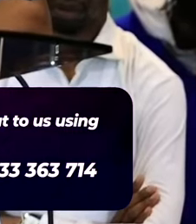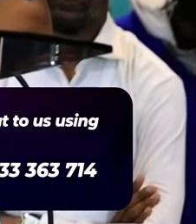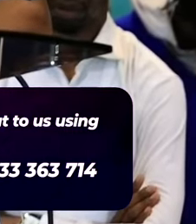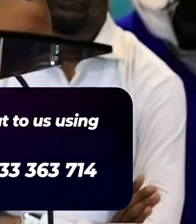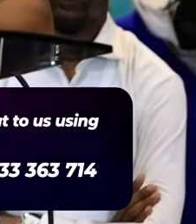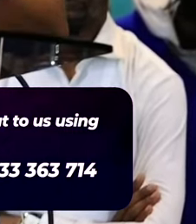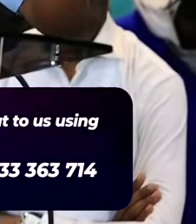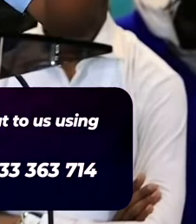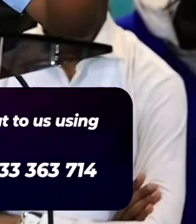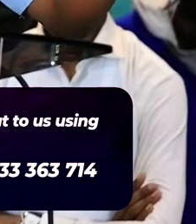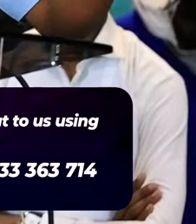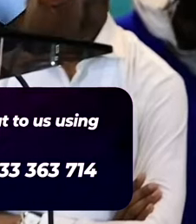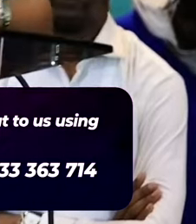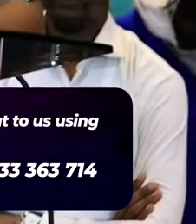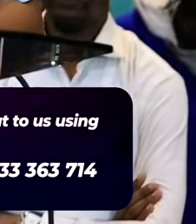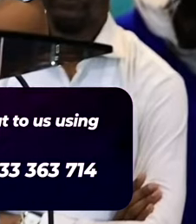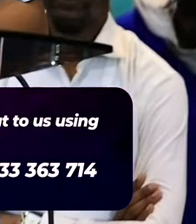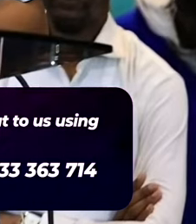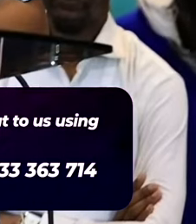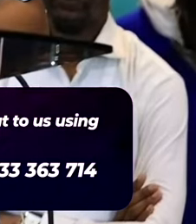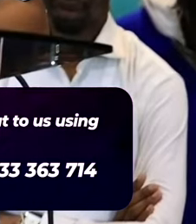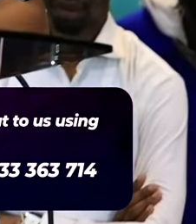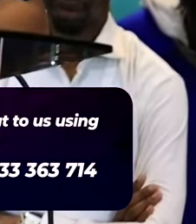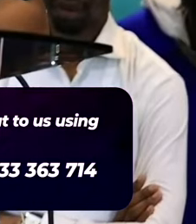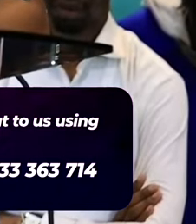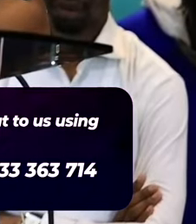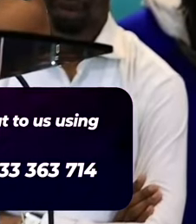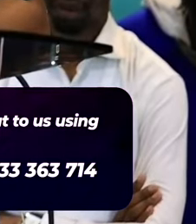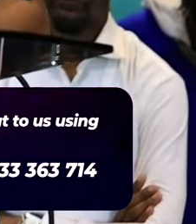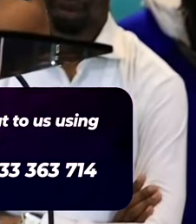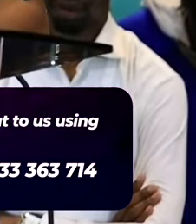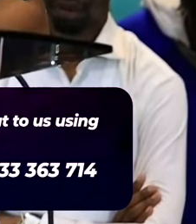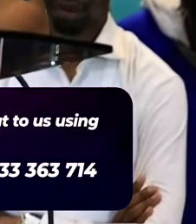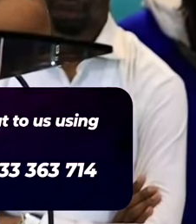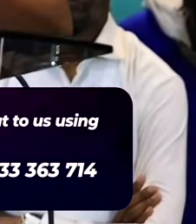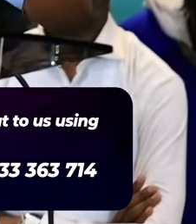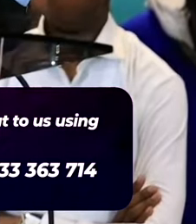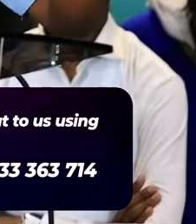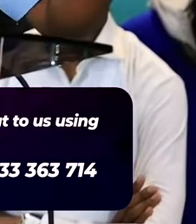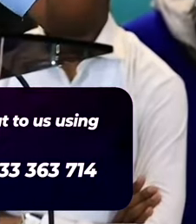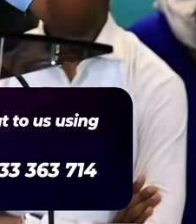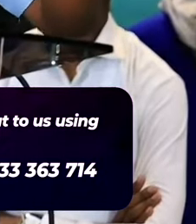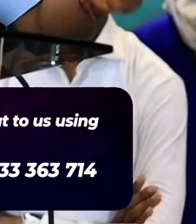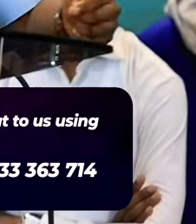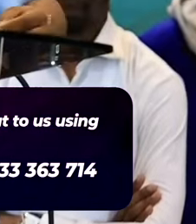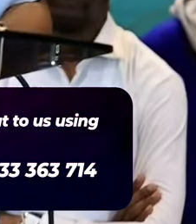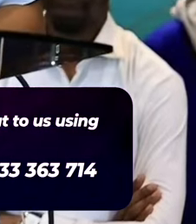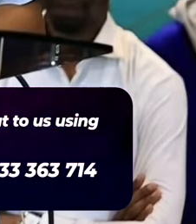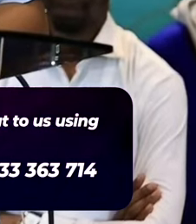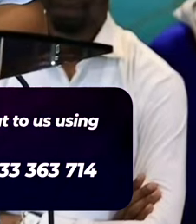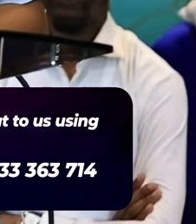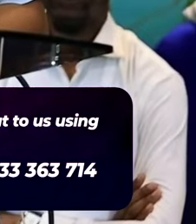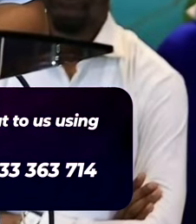our grandchildren, will be connected with the wrong